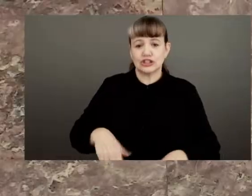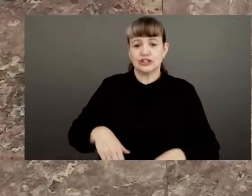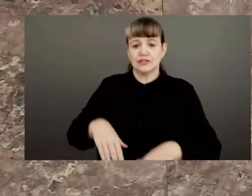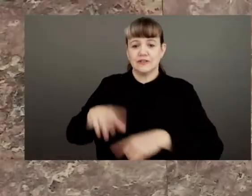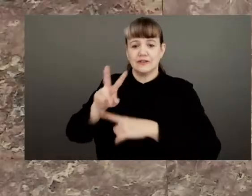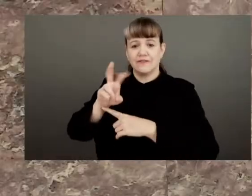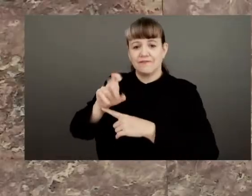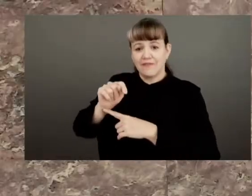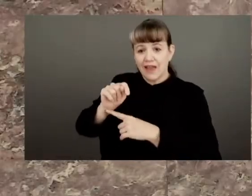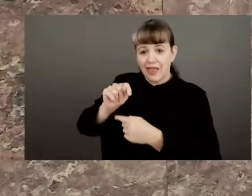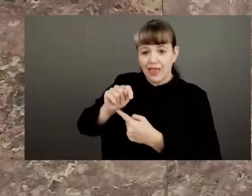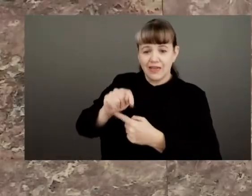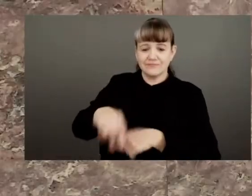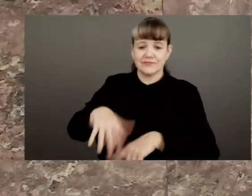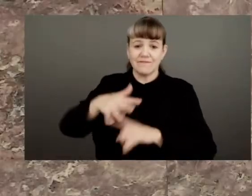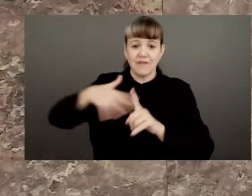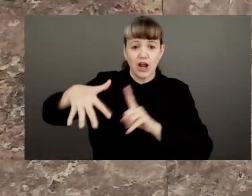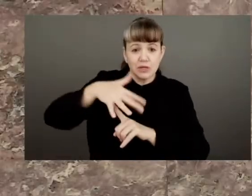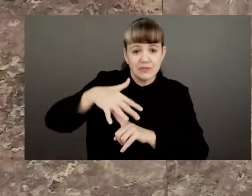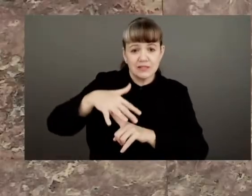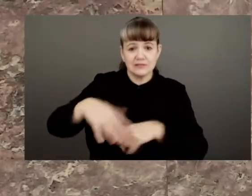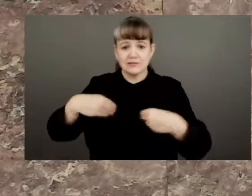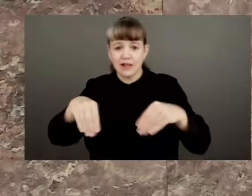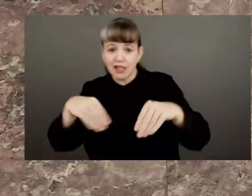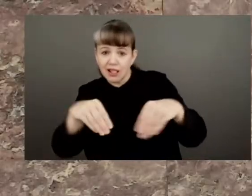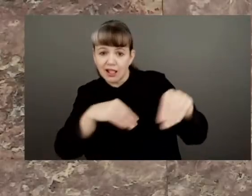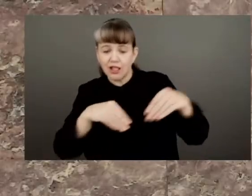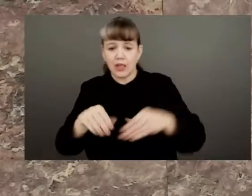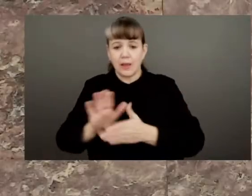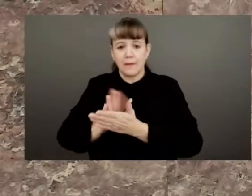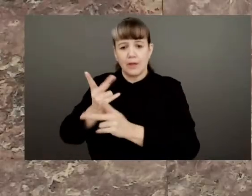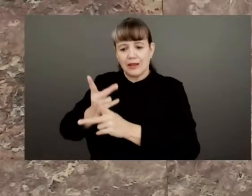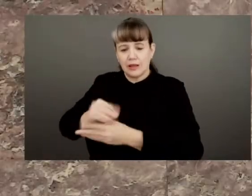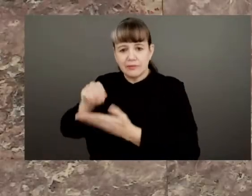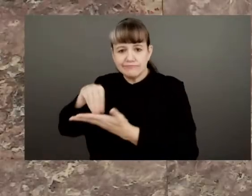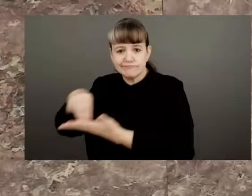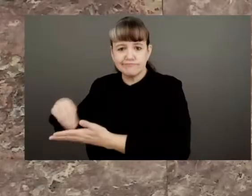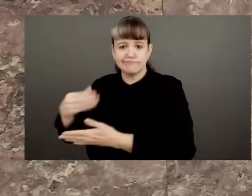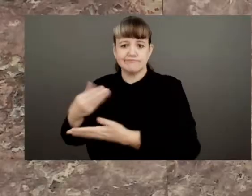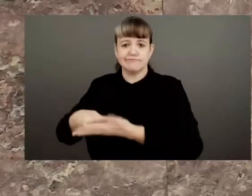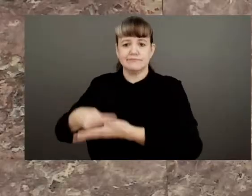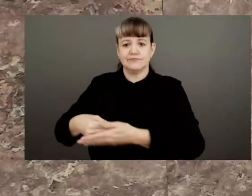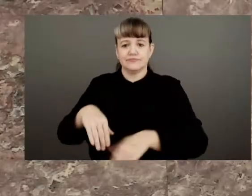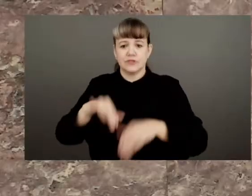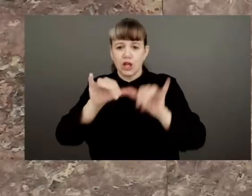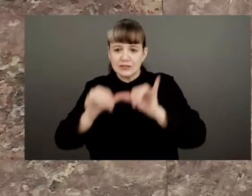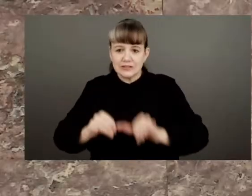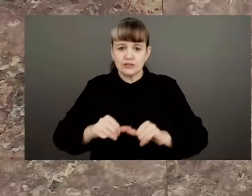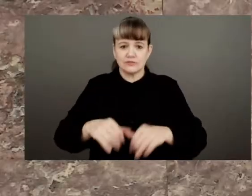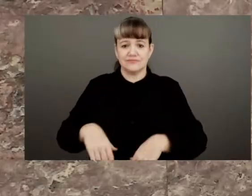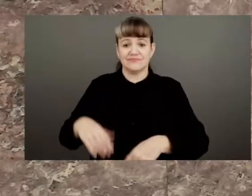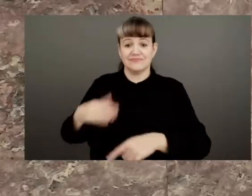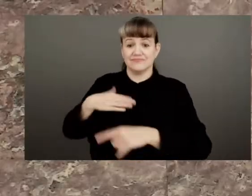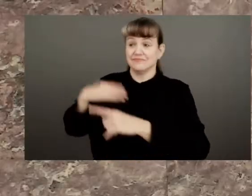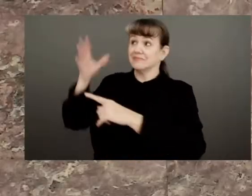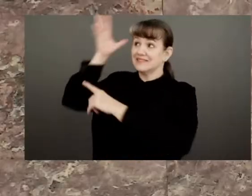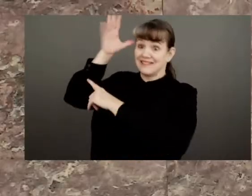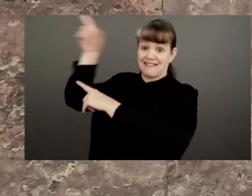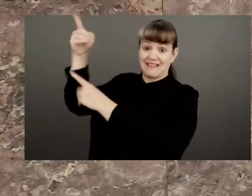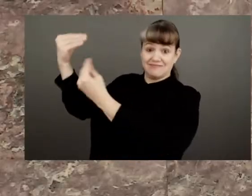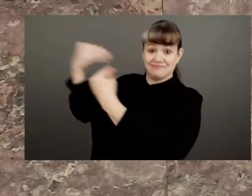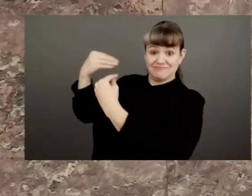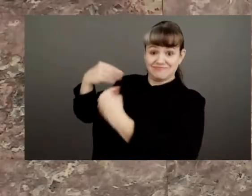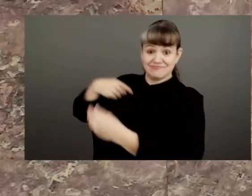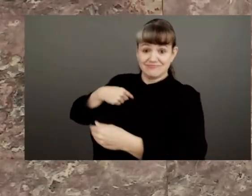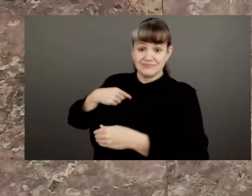Under the wing of my dad and my grandfather, I learned the trade and became a third-generation dairy farmer. Our family was just one contributor to